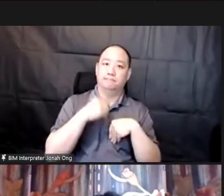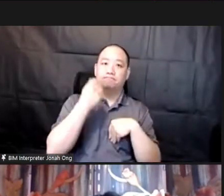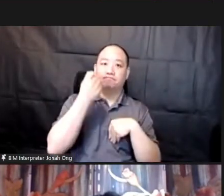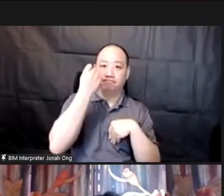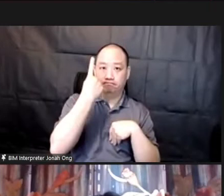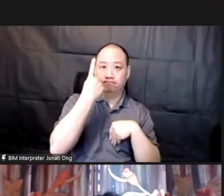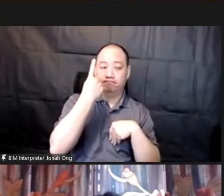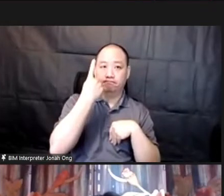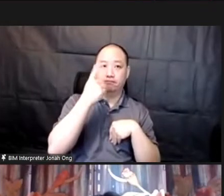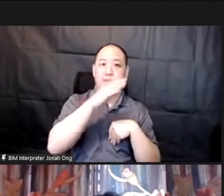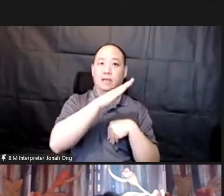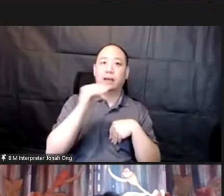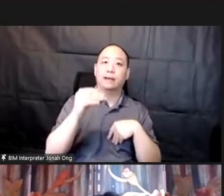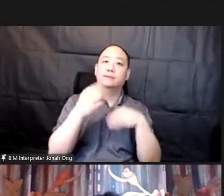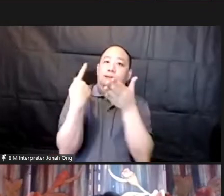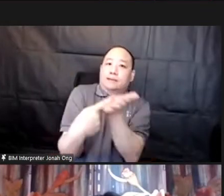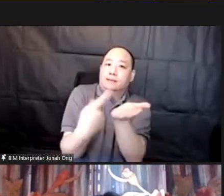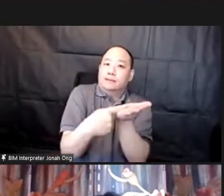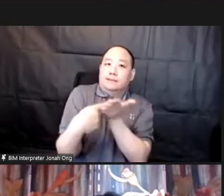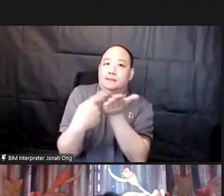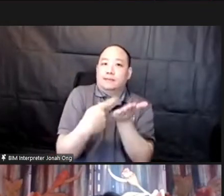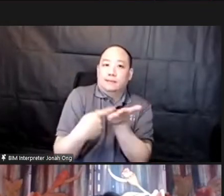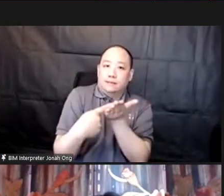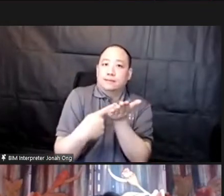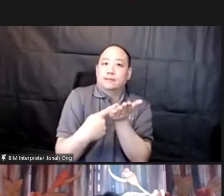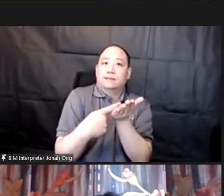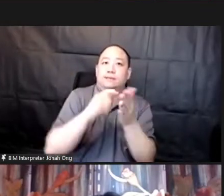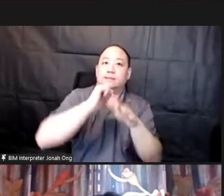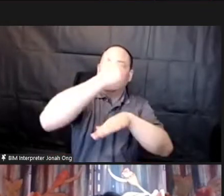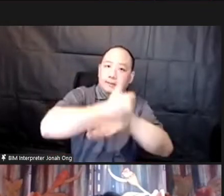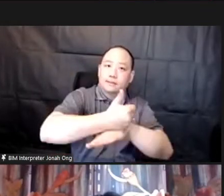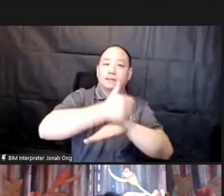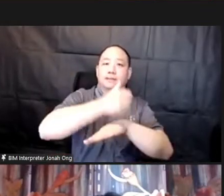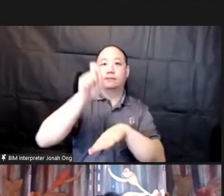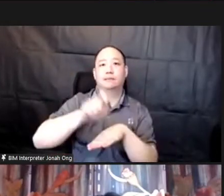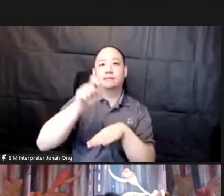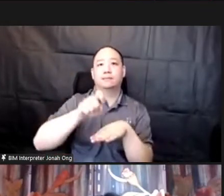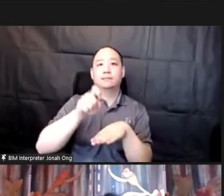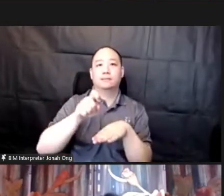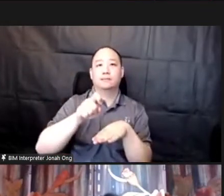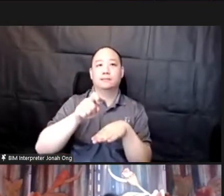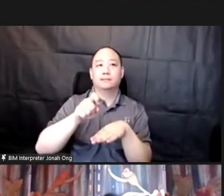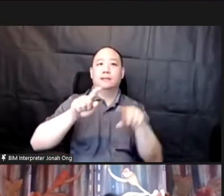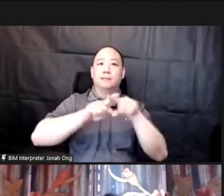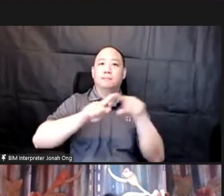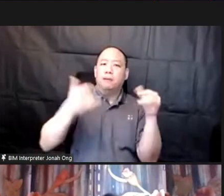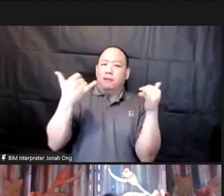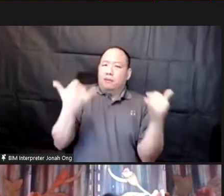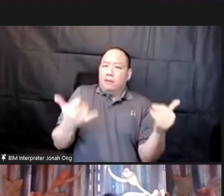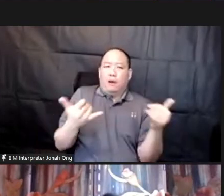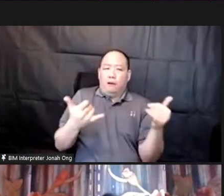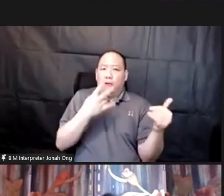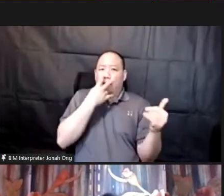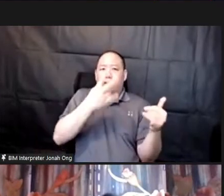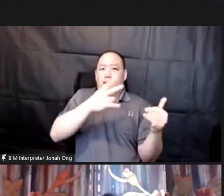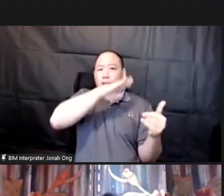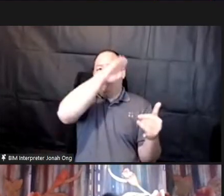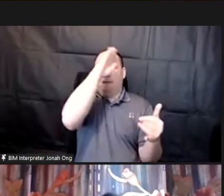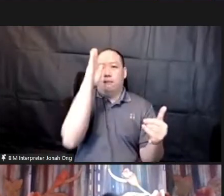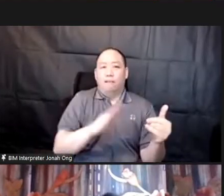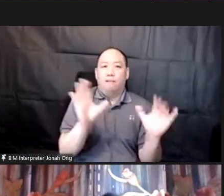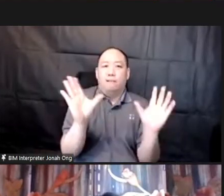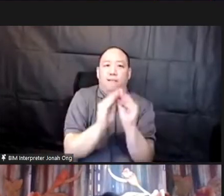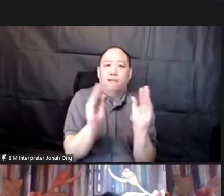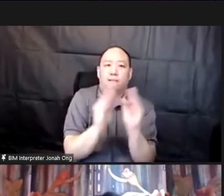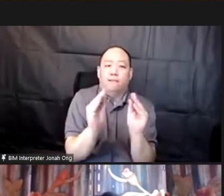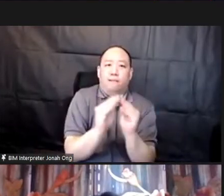happens. Because right now we're not even there yet to have that table, roundtable discussion, because any form of discussion is either,